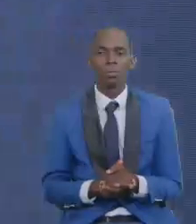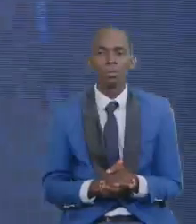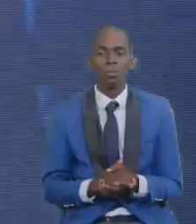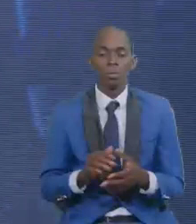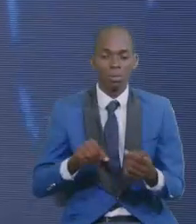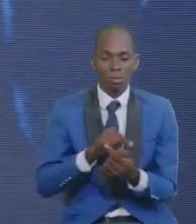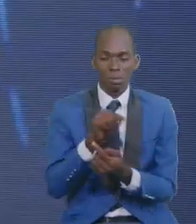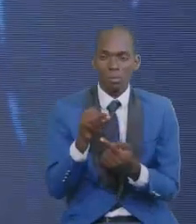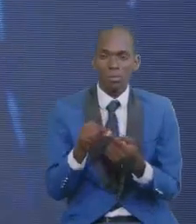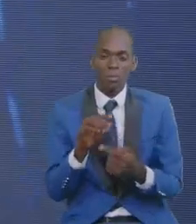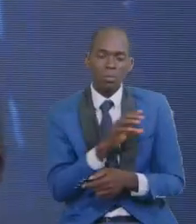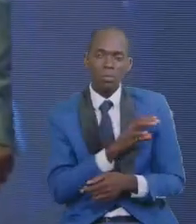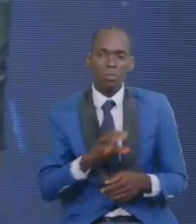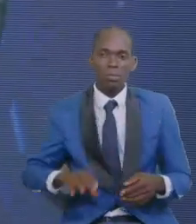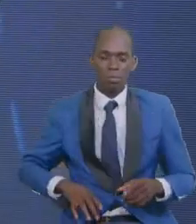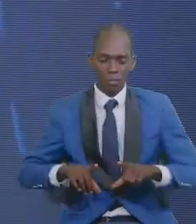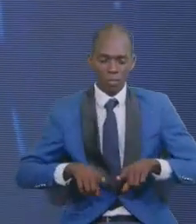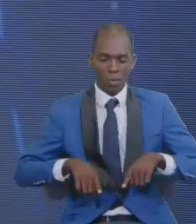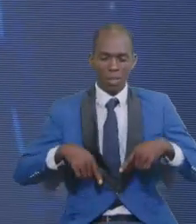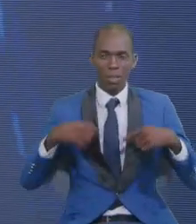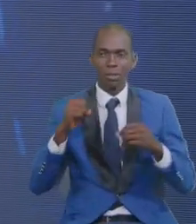When Christ lives in you,